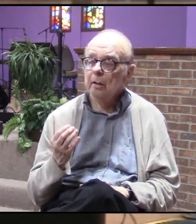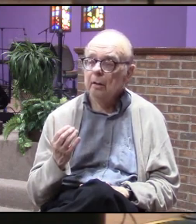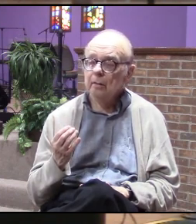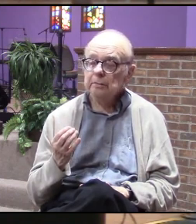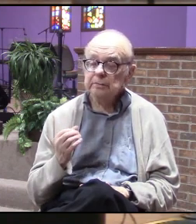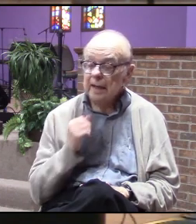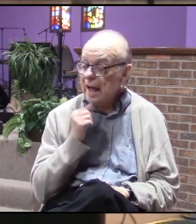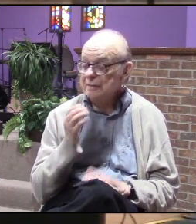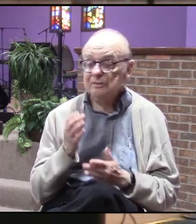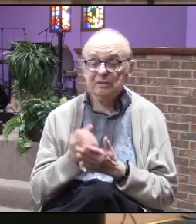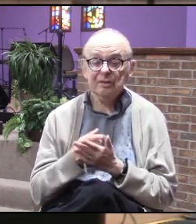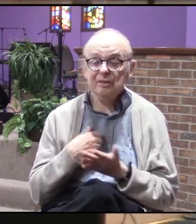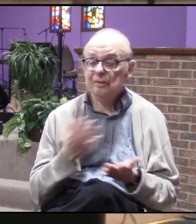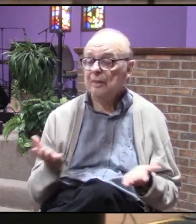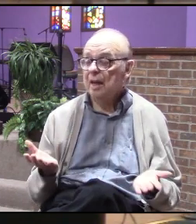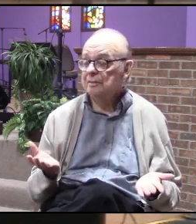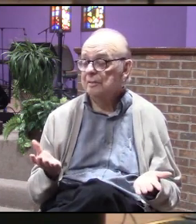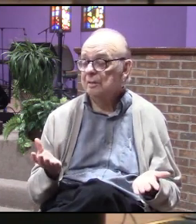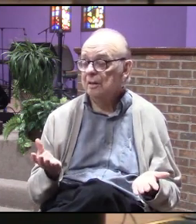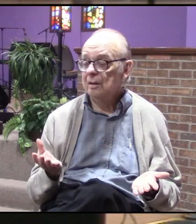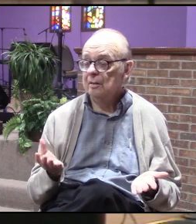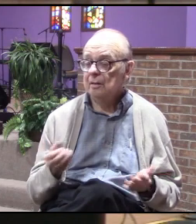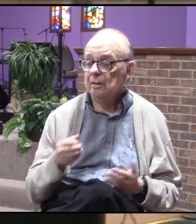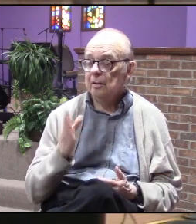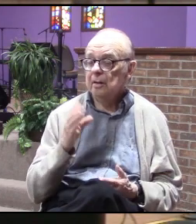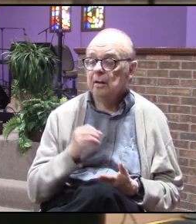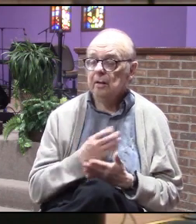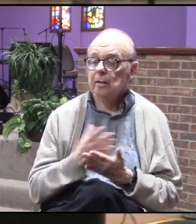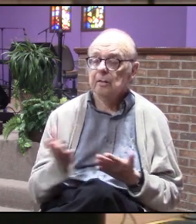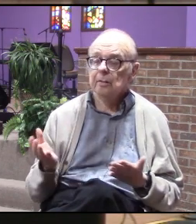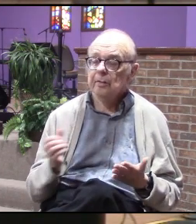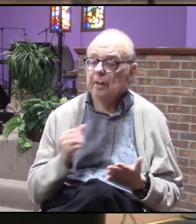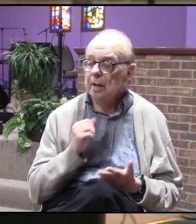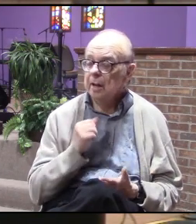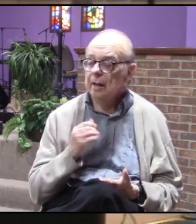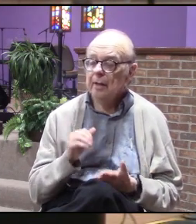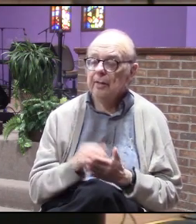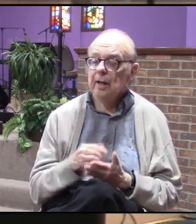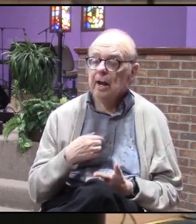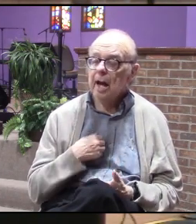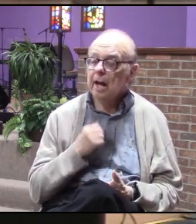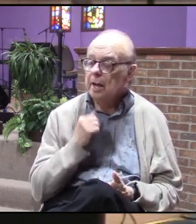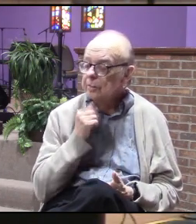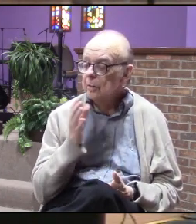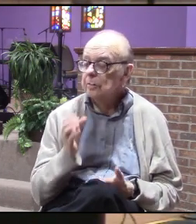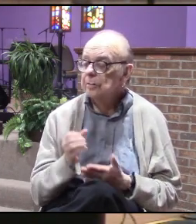I don't deserve it. He's given me something I don't deserve.